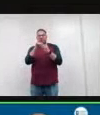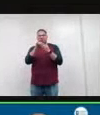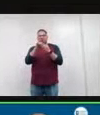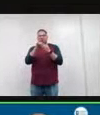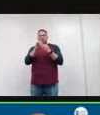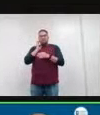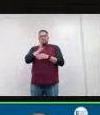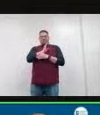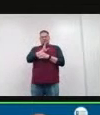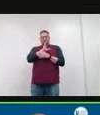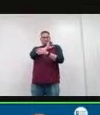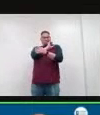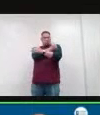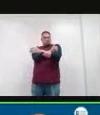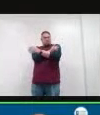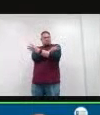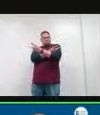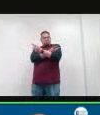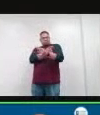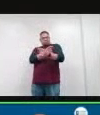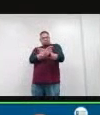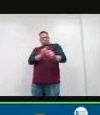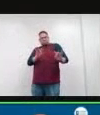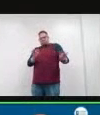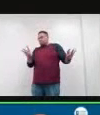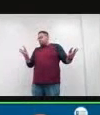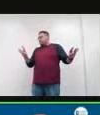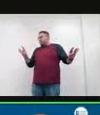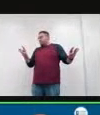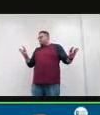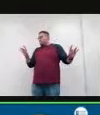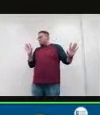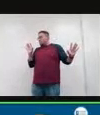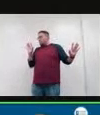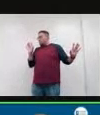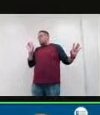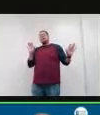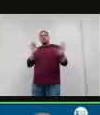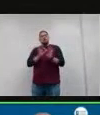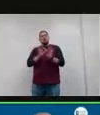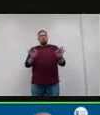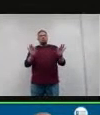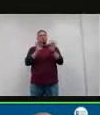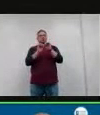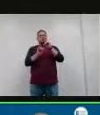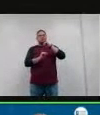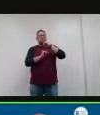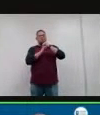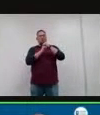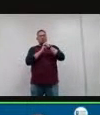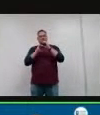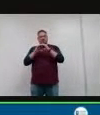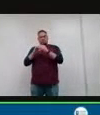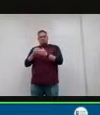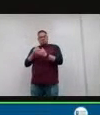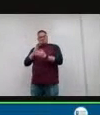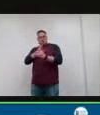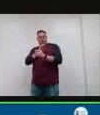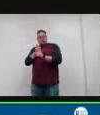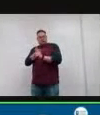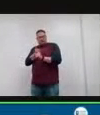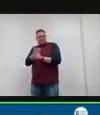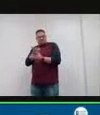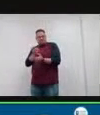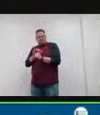board's authority. And so it's important just to support the institution on an